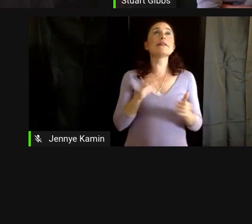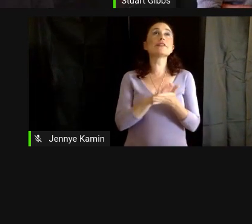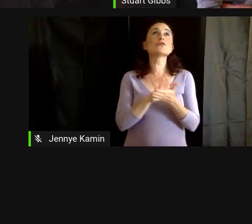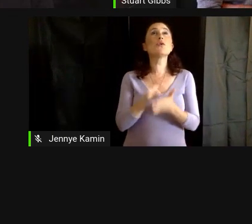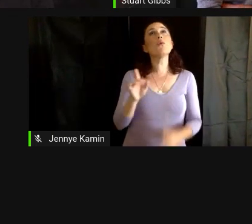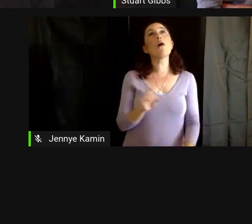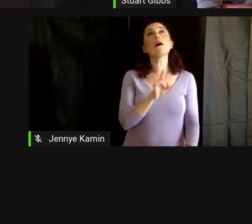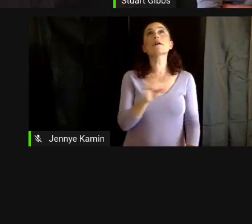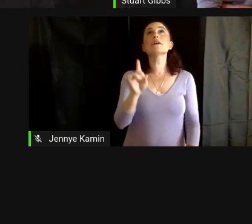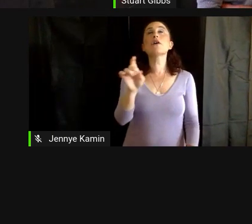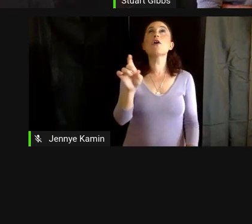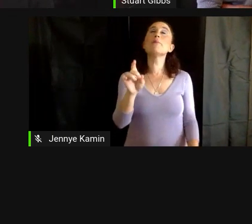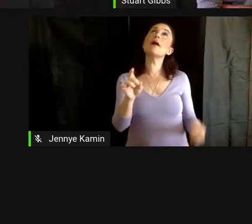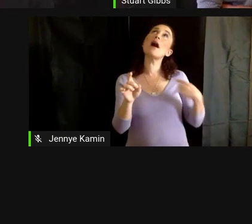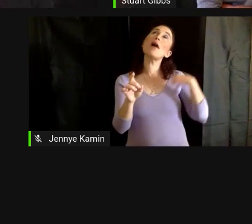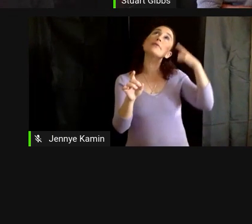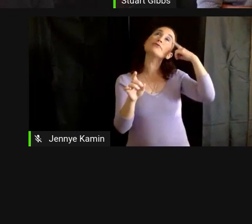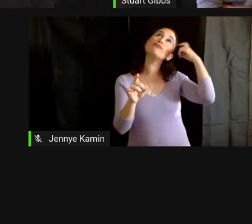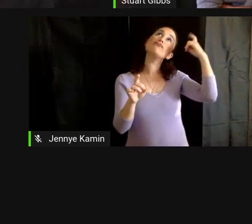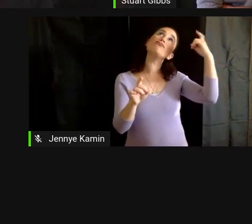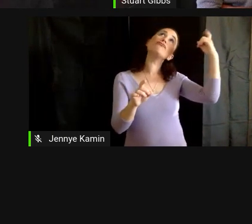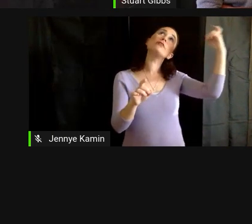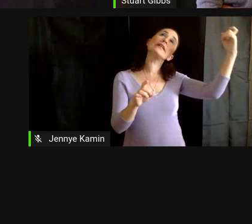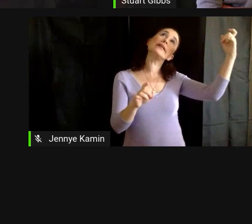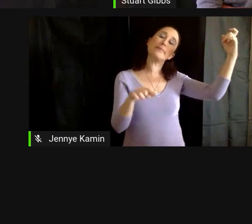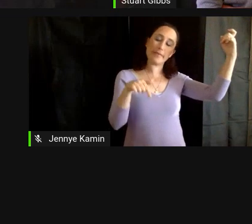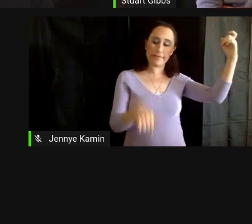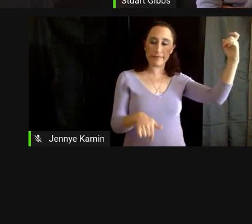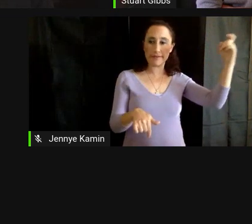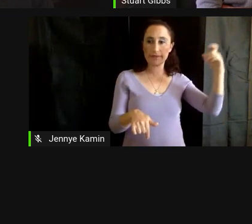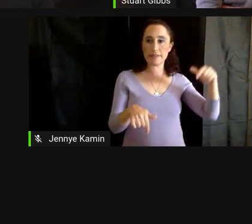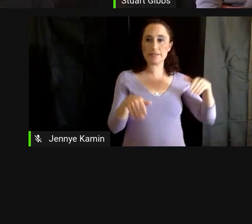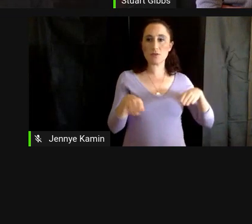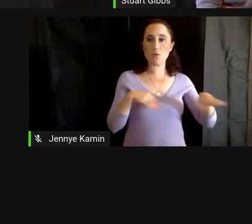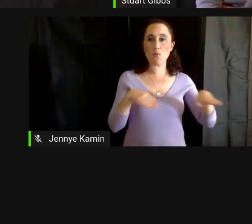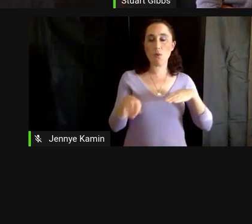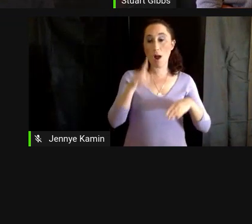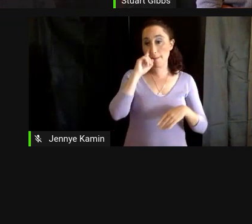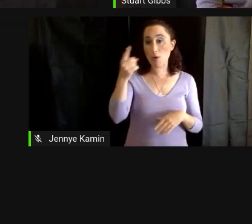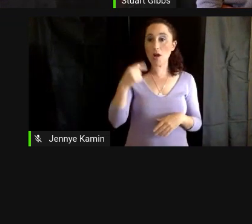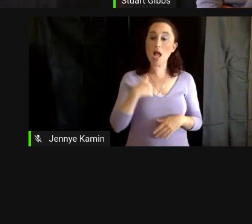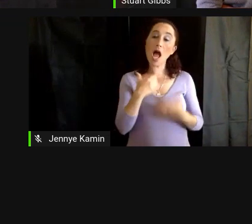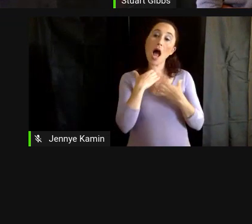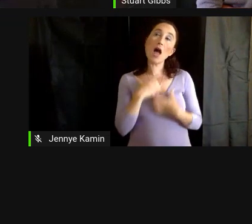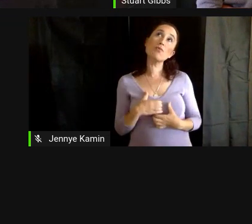like thinking about how boring like the walk home from school was. I mean, like, I wish like that I had